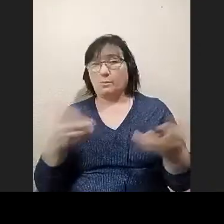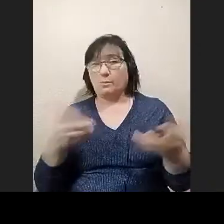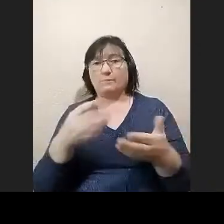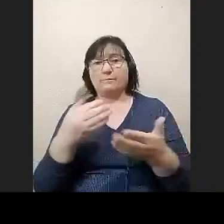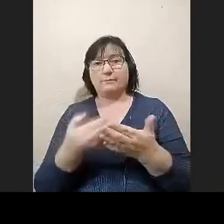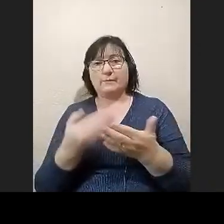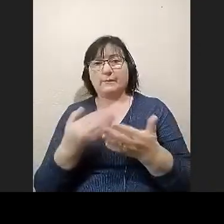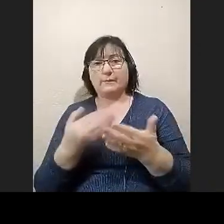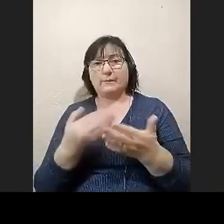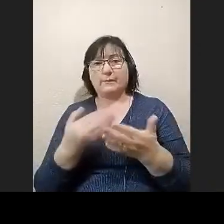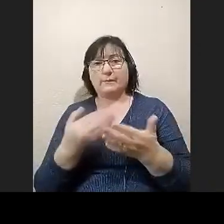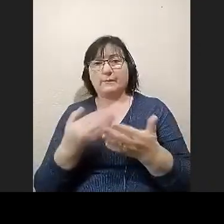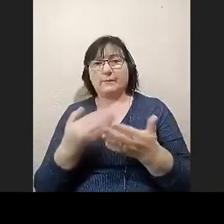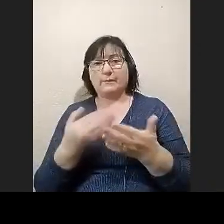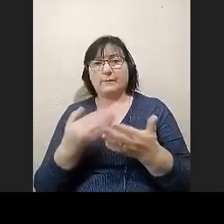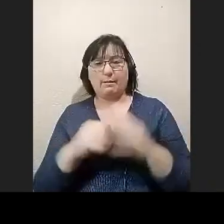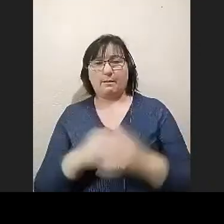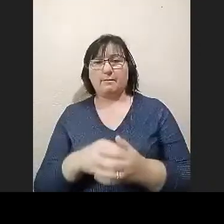address. It is